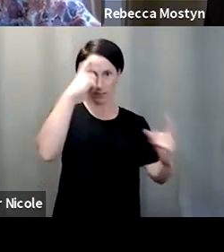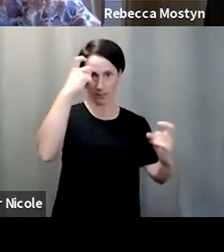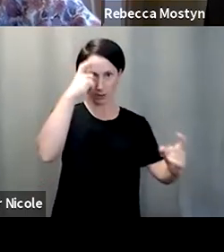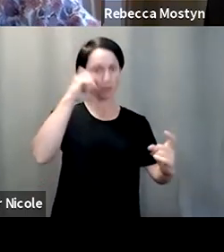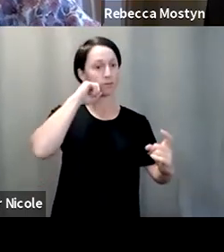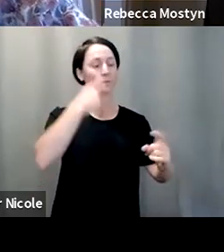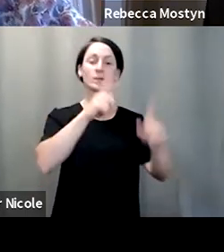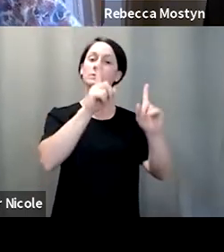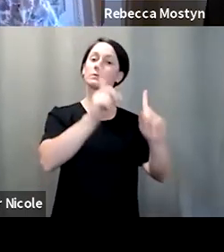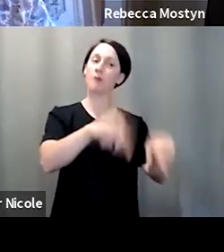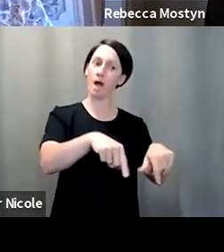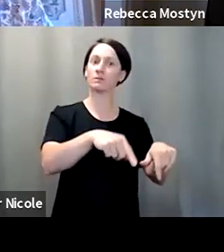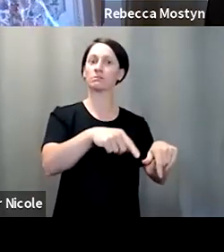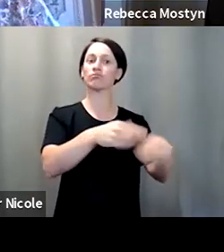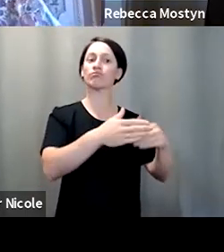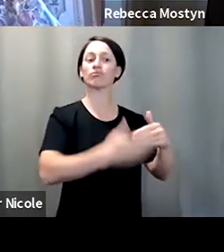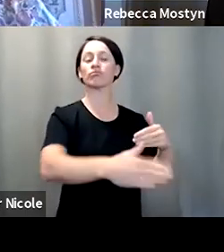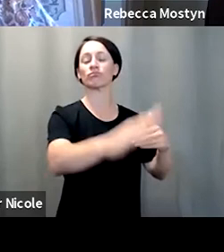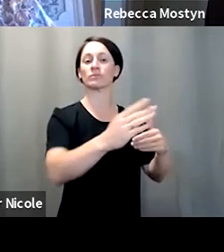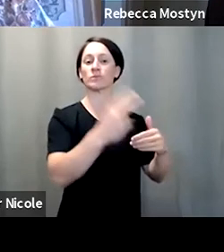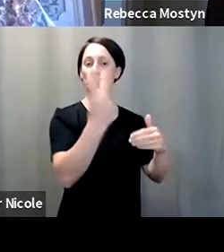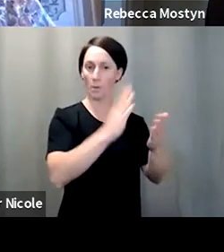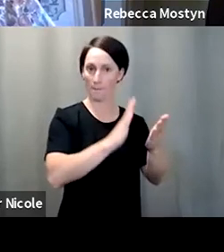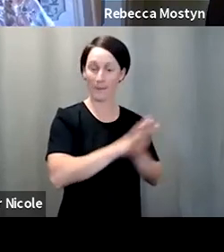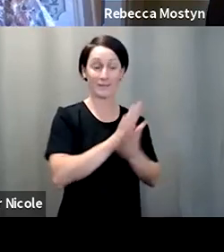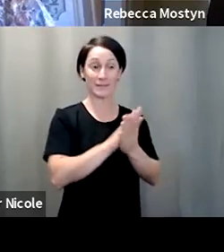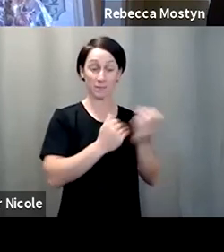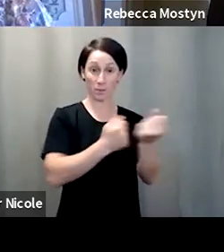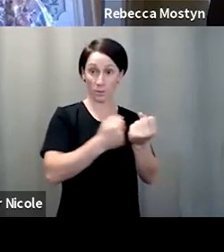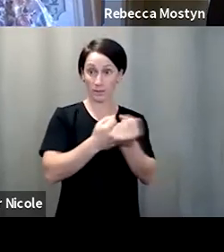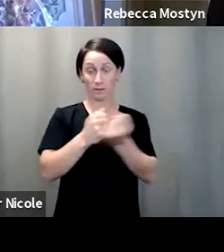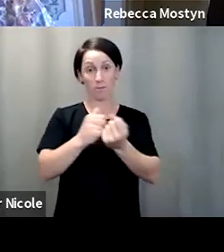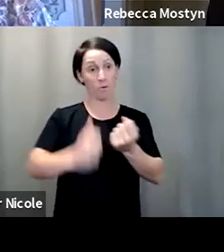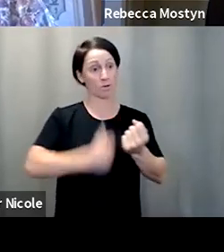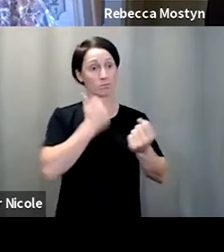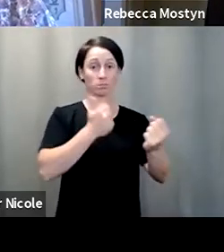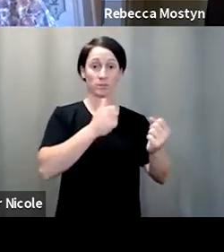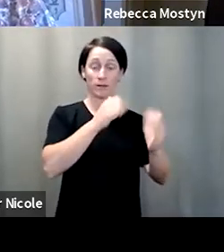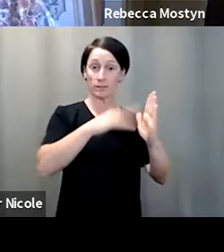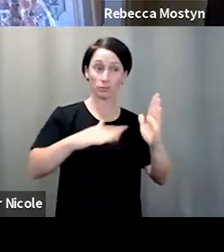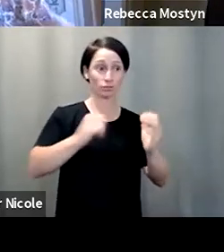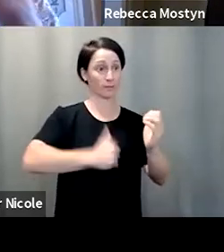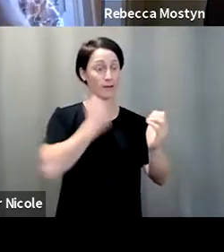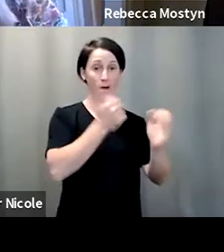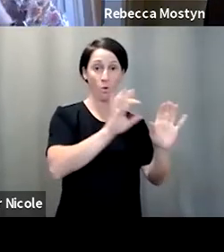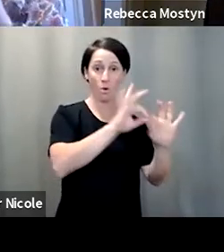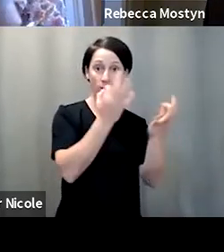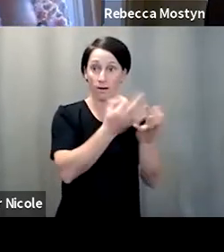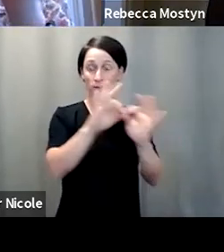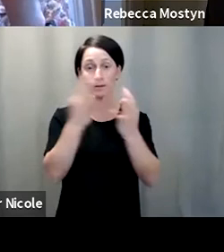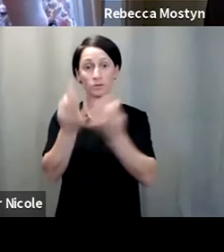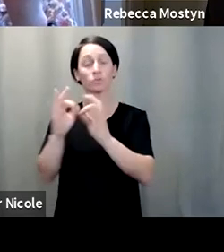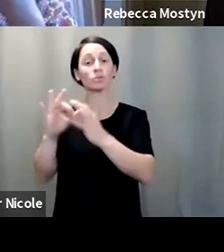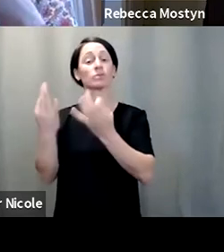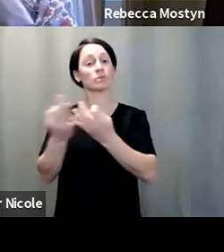months, which are all about supporting the industry to build capacity and develop new models, and for